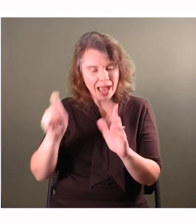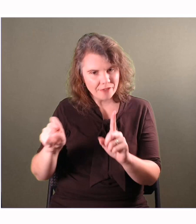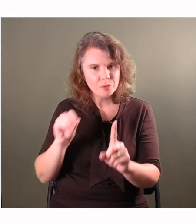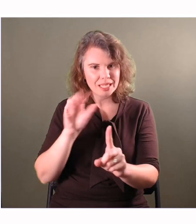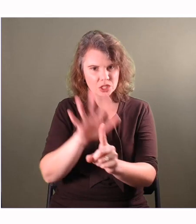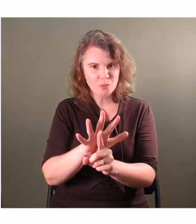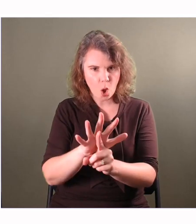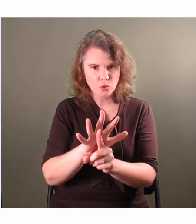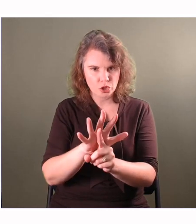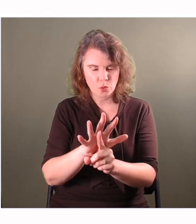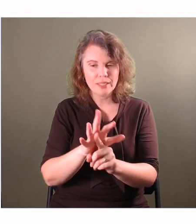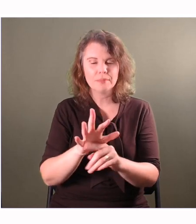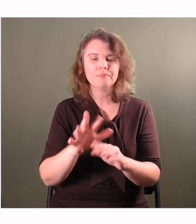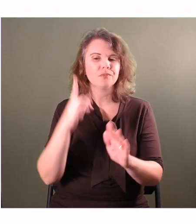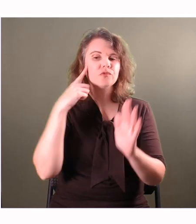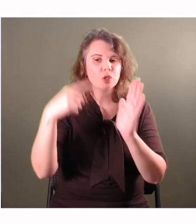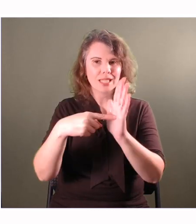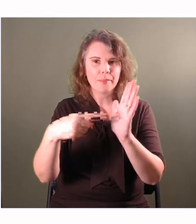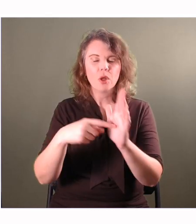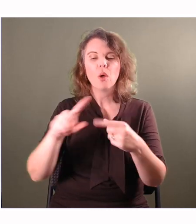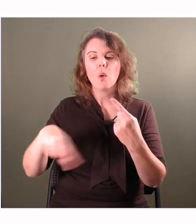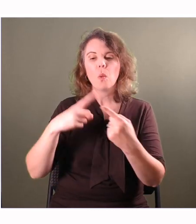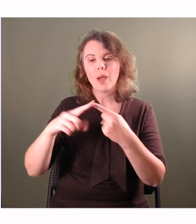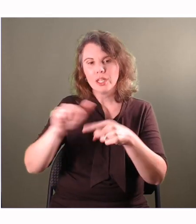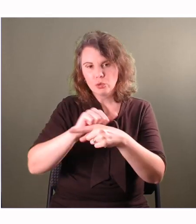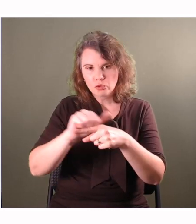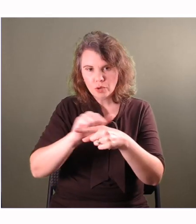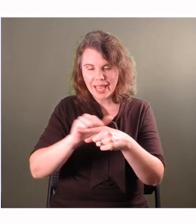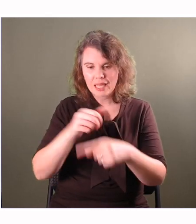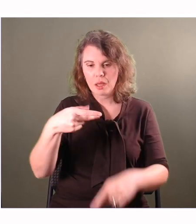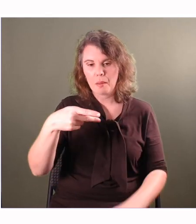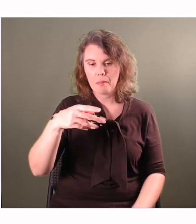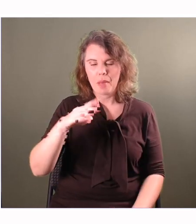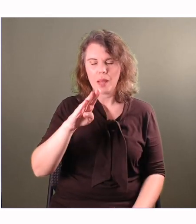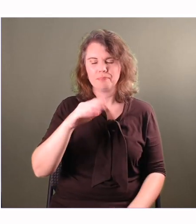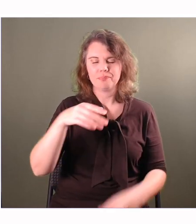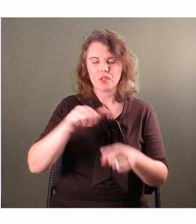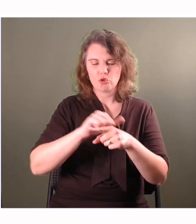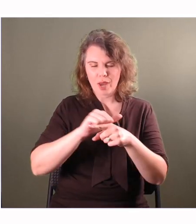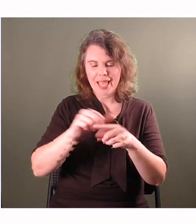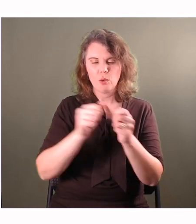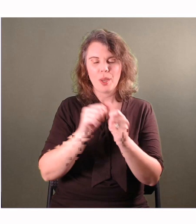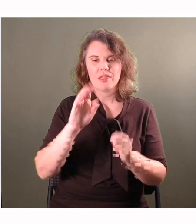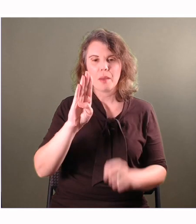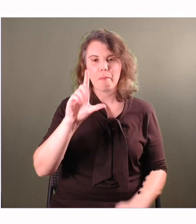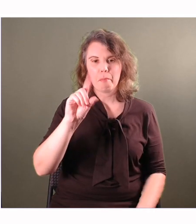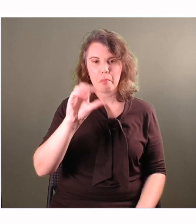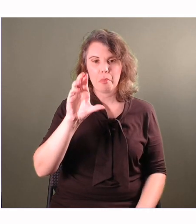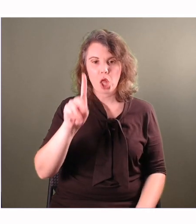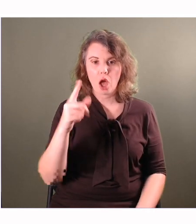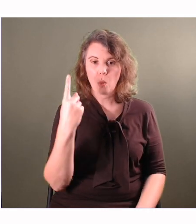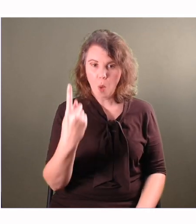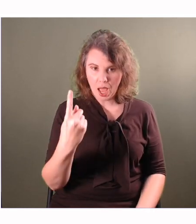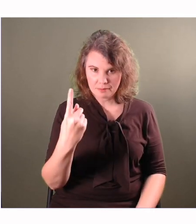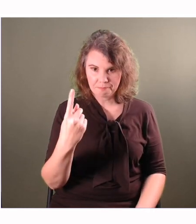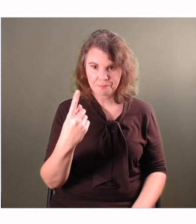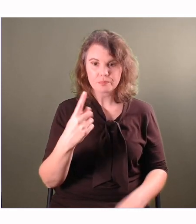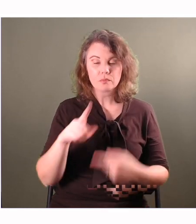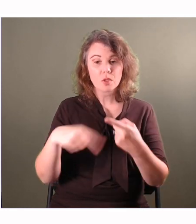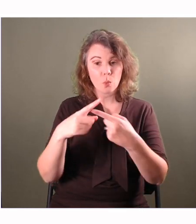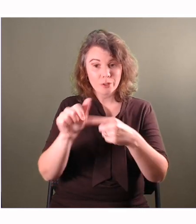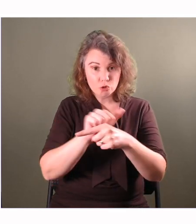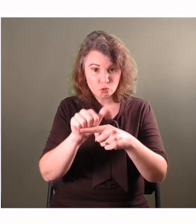So let's look at what happens when you train on block 1. So when you train the rule